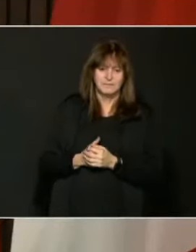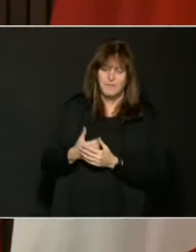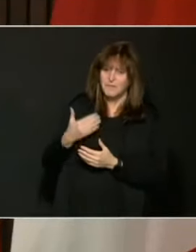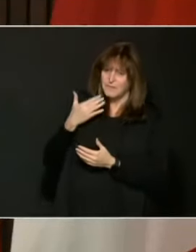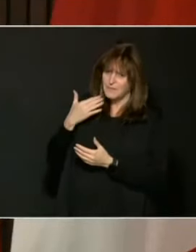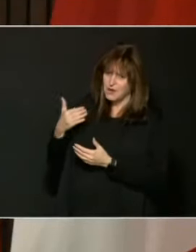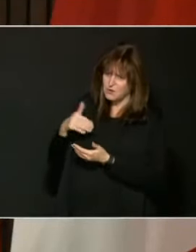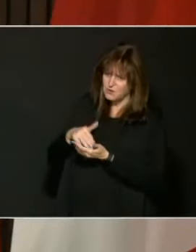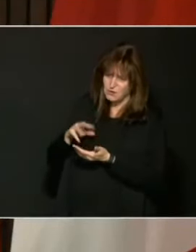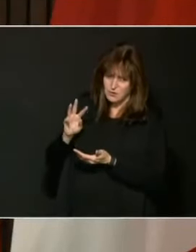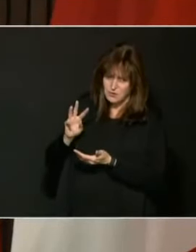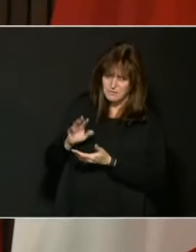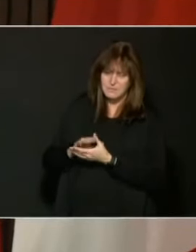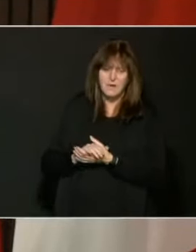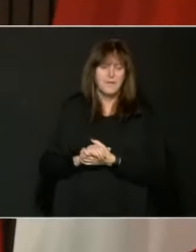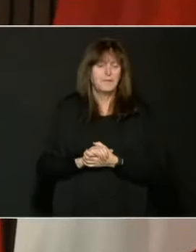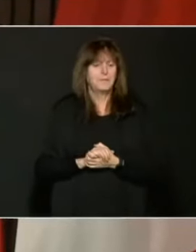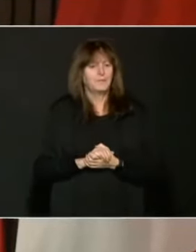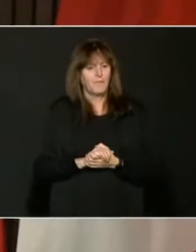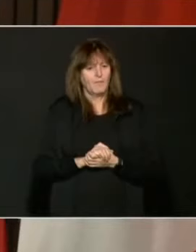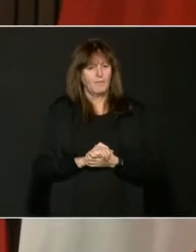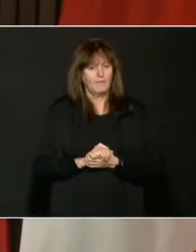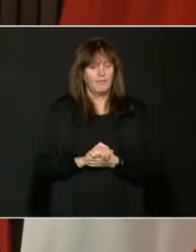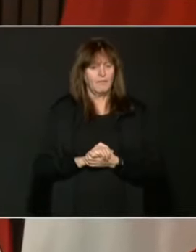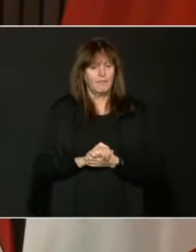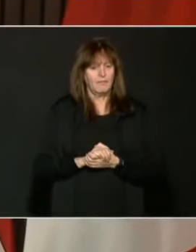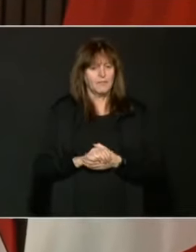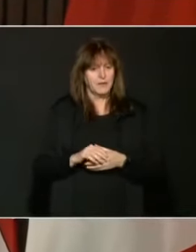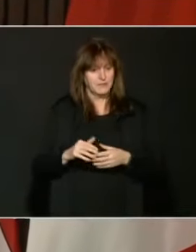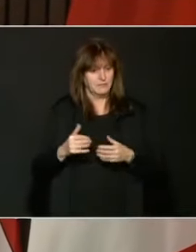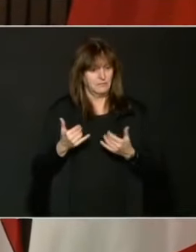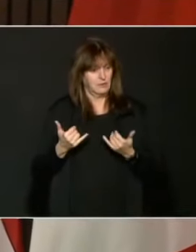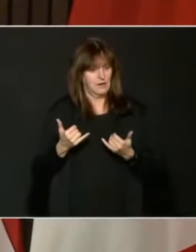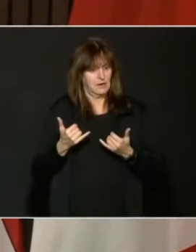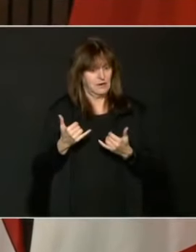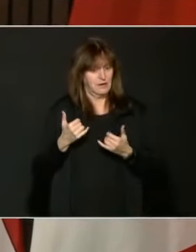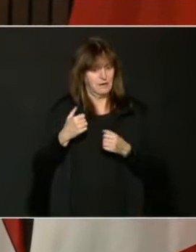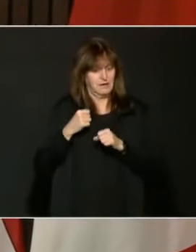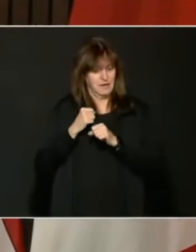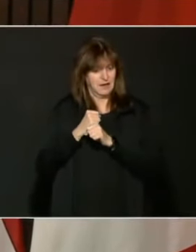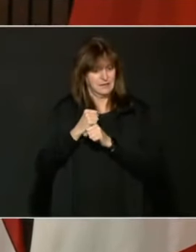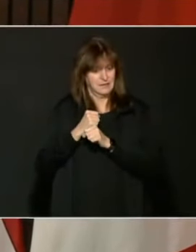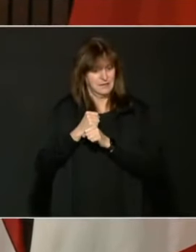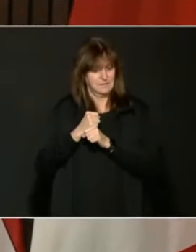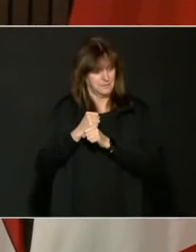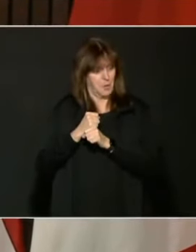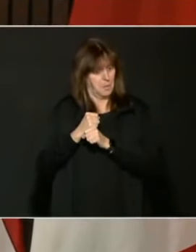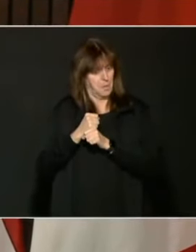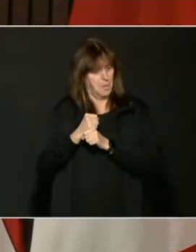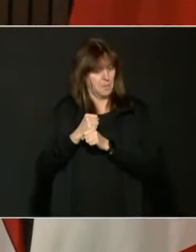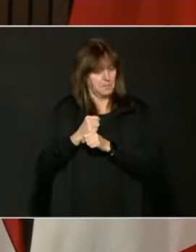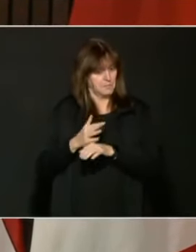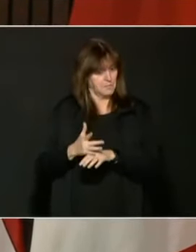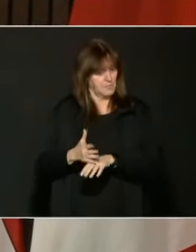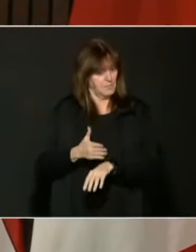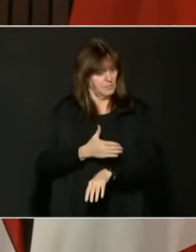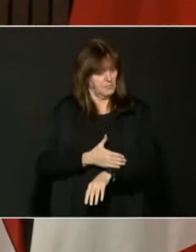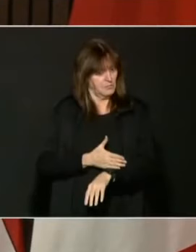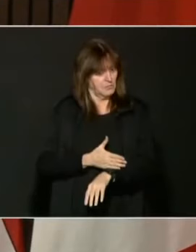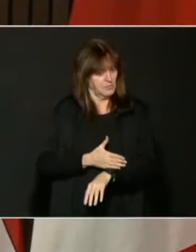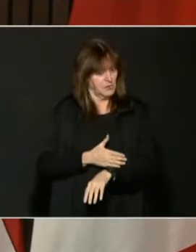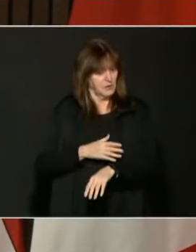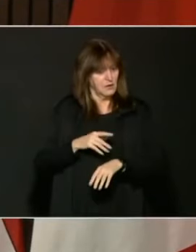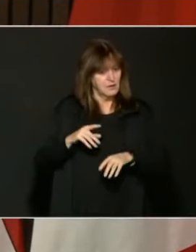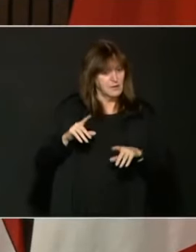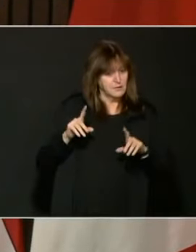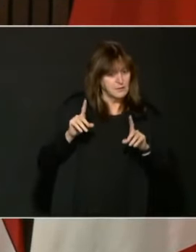today will show a clear improvement and a clear path forward. But only care and caution will protect the gains that we have right